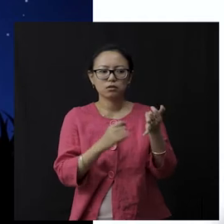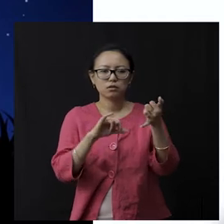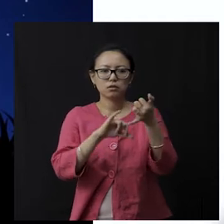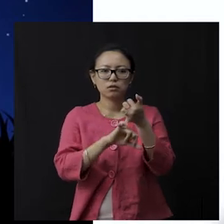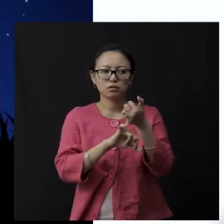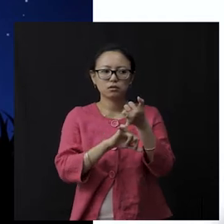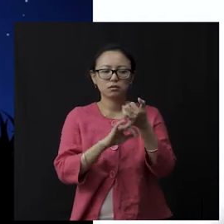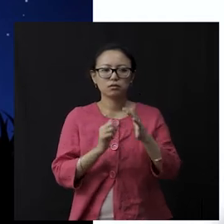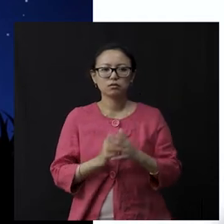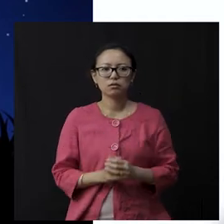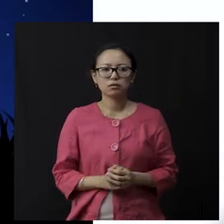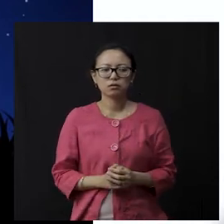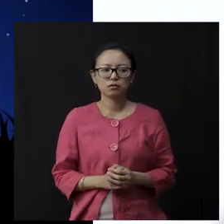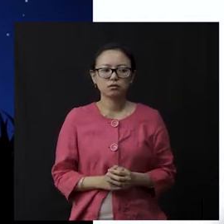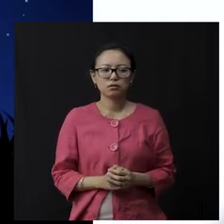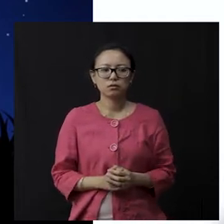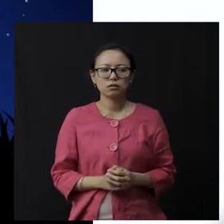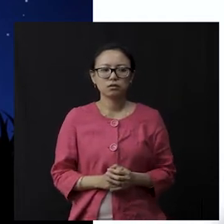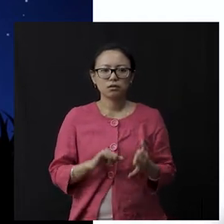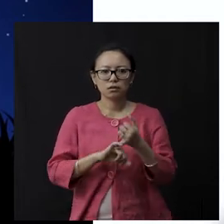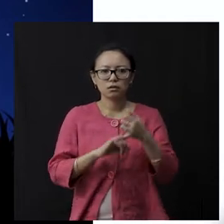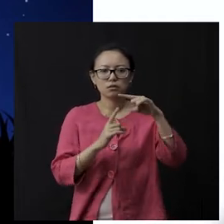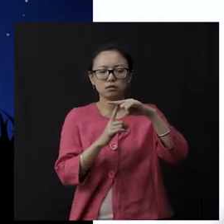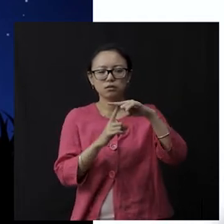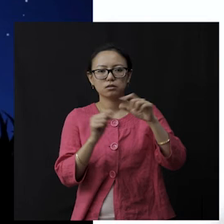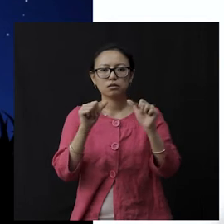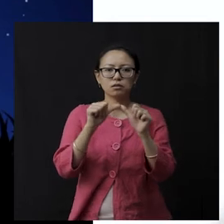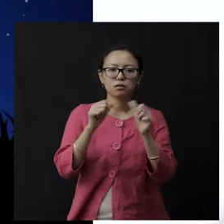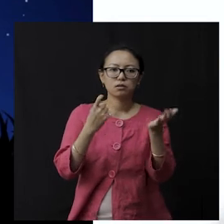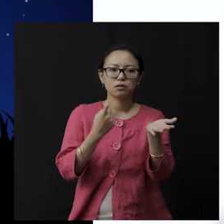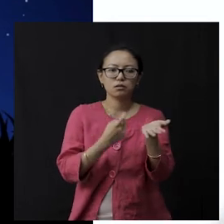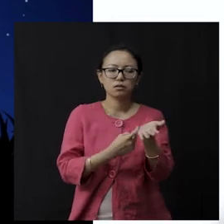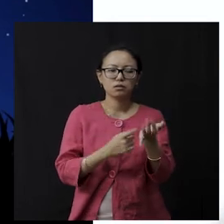Stars? Say stars. Stars.